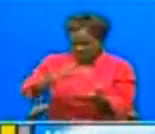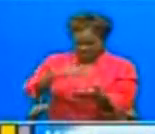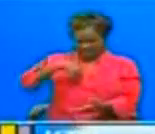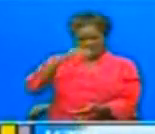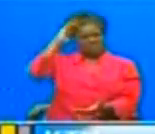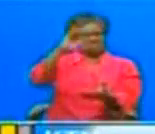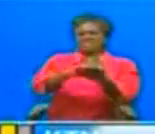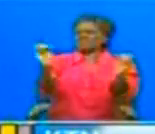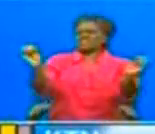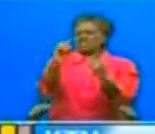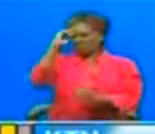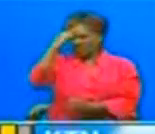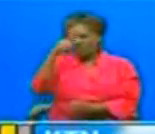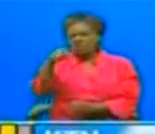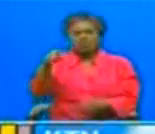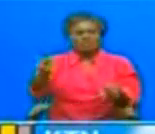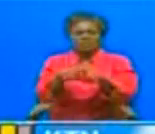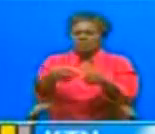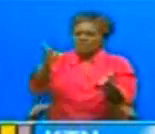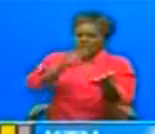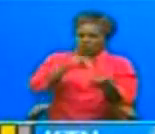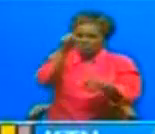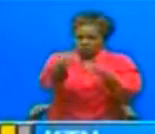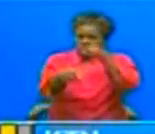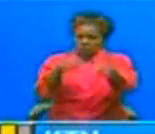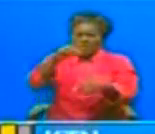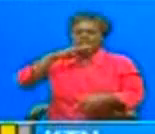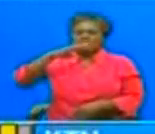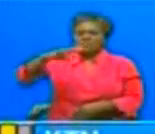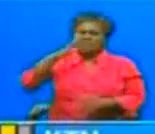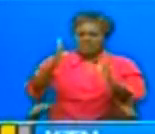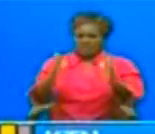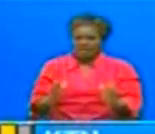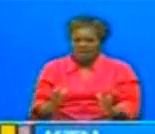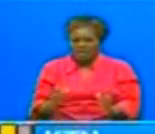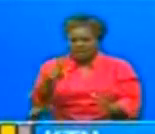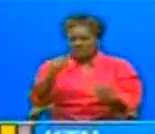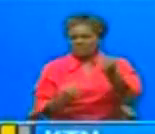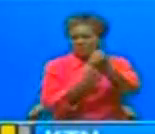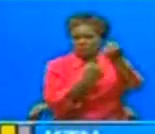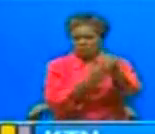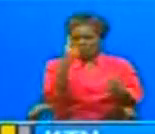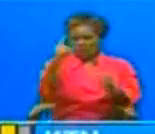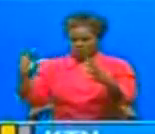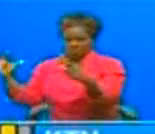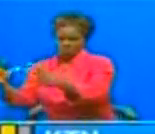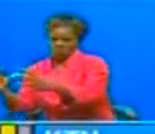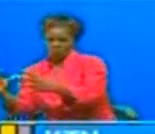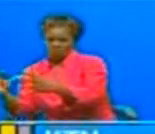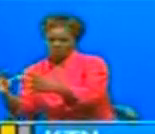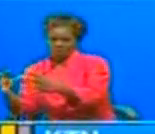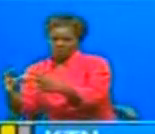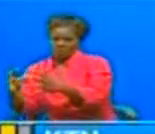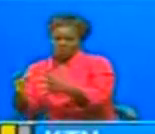Many Kenyans don't. You're also on record as having accused the speaker of being one-sided. Yes. What is